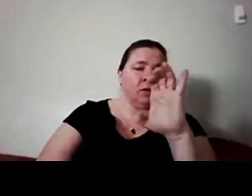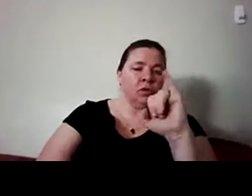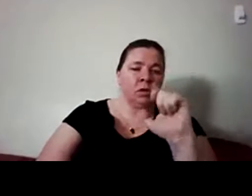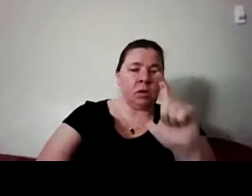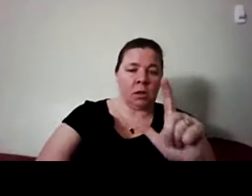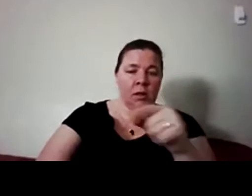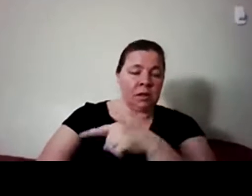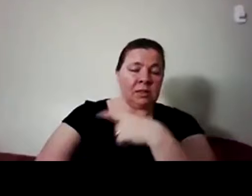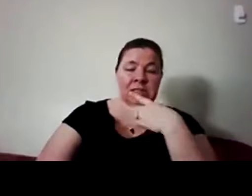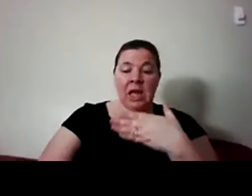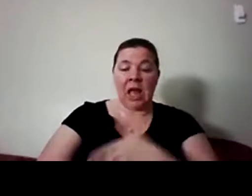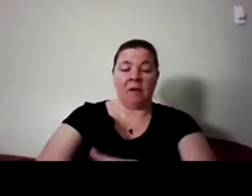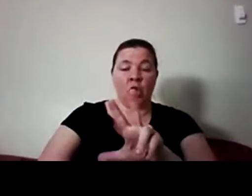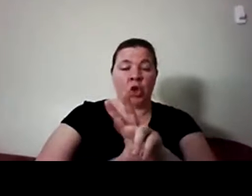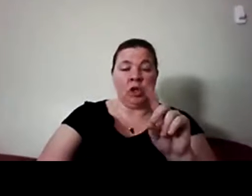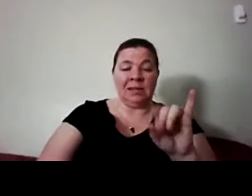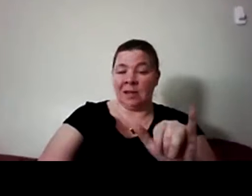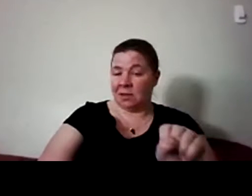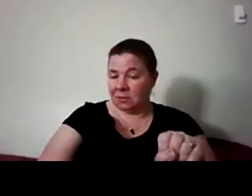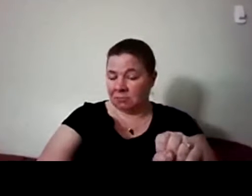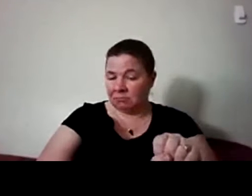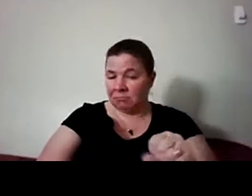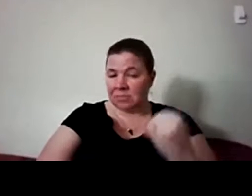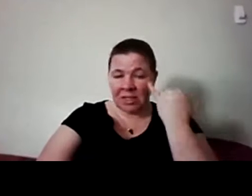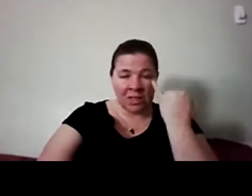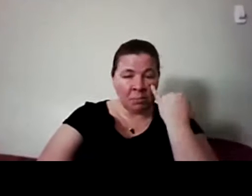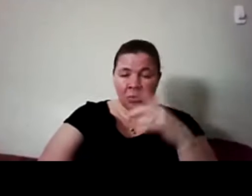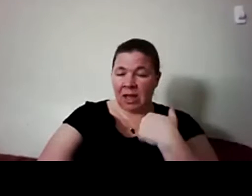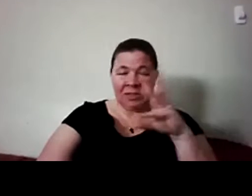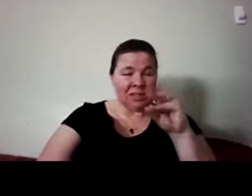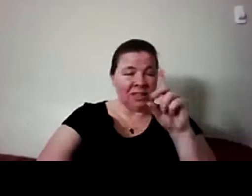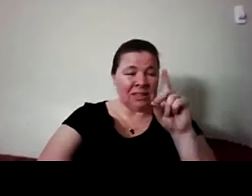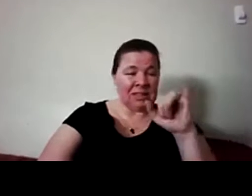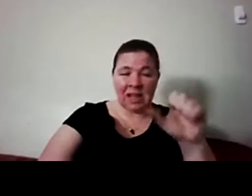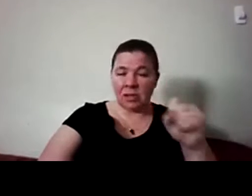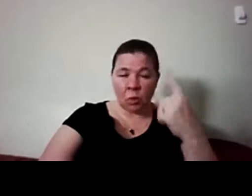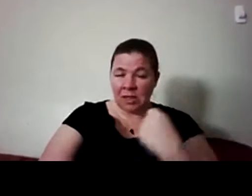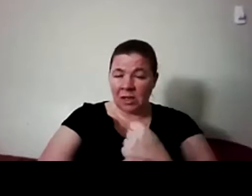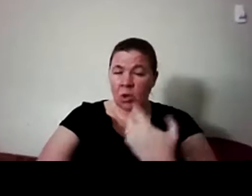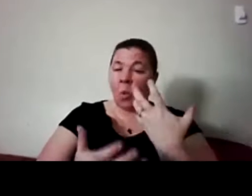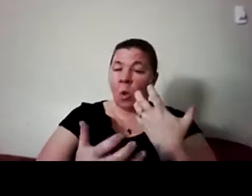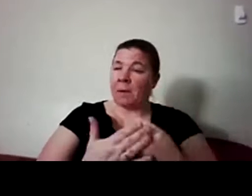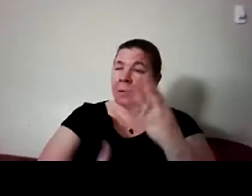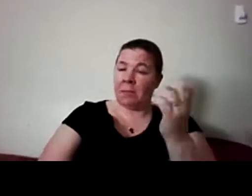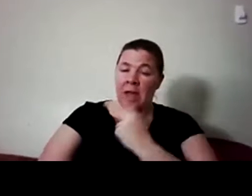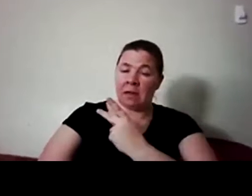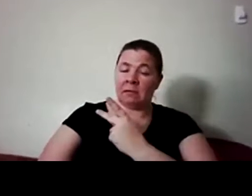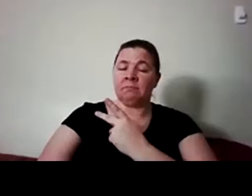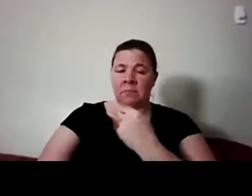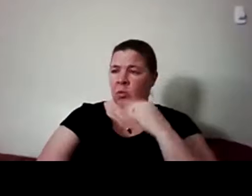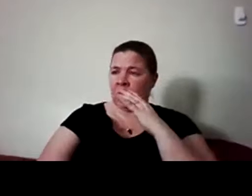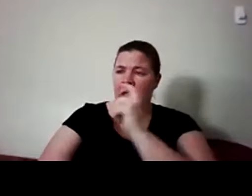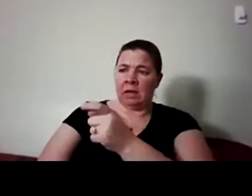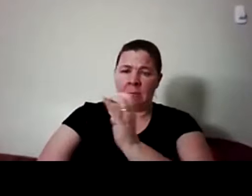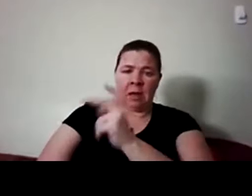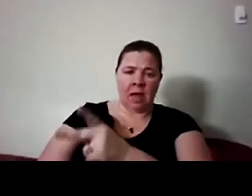has said after 30 days, even if it's 60 days, 1 year, you want your money back, I will still give it to you